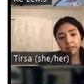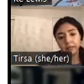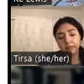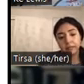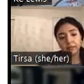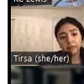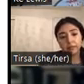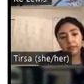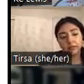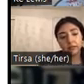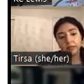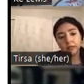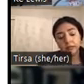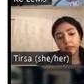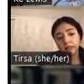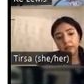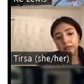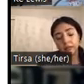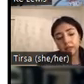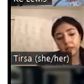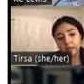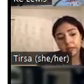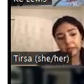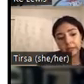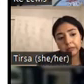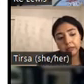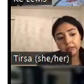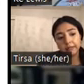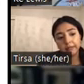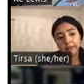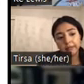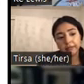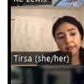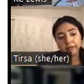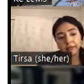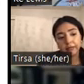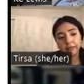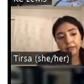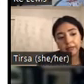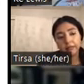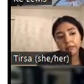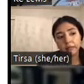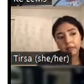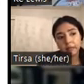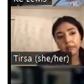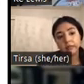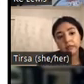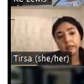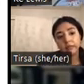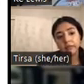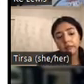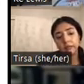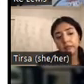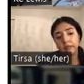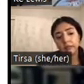sort of redrawing of the city council is looking really at having more geographical representation, I think it's important to have